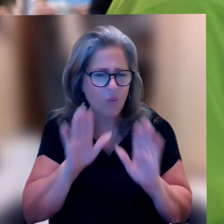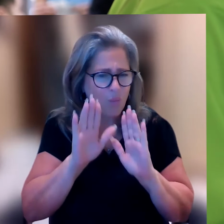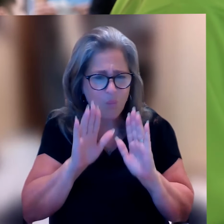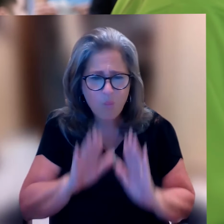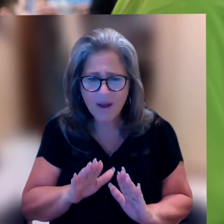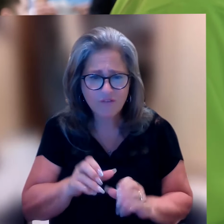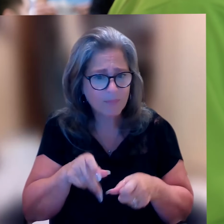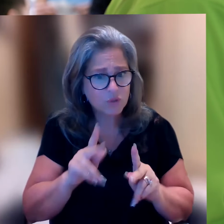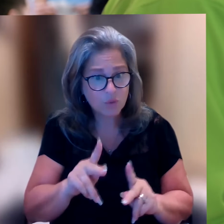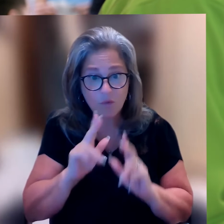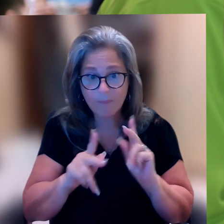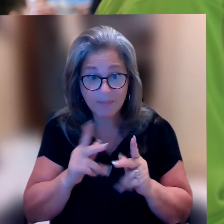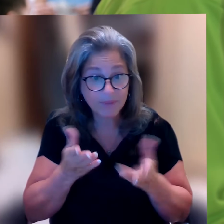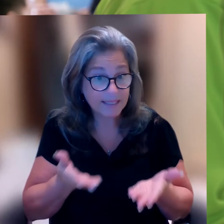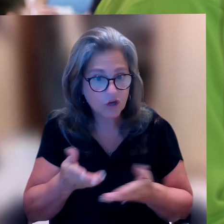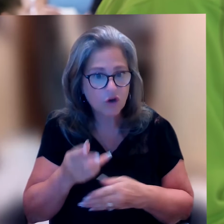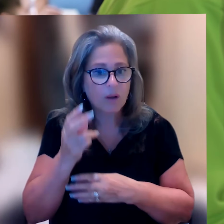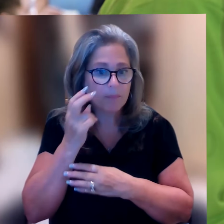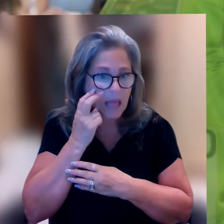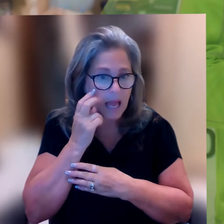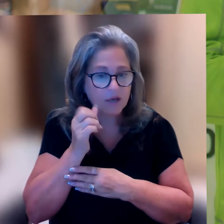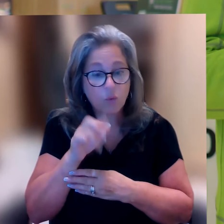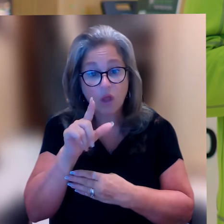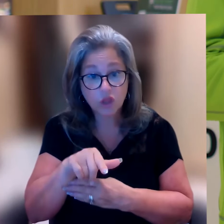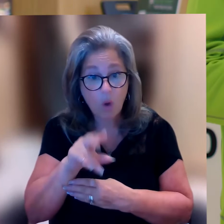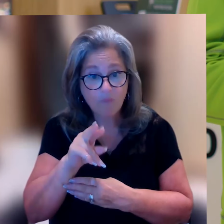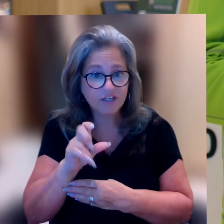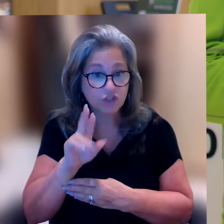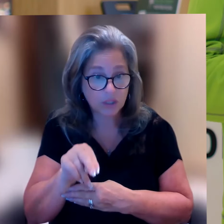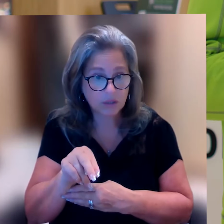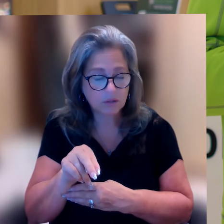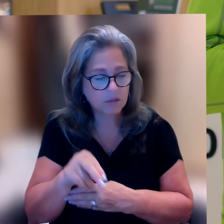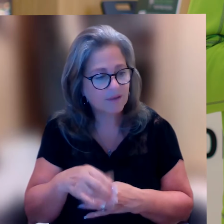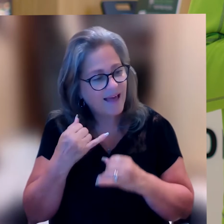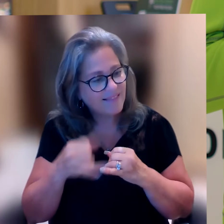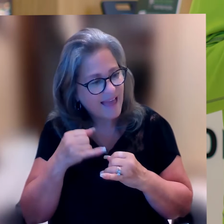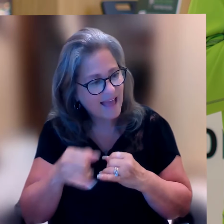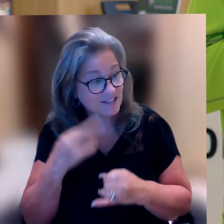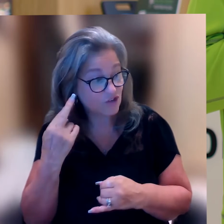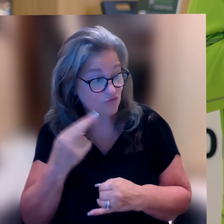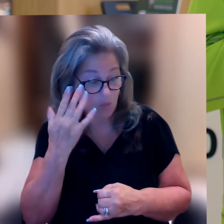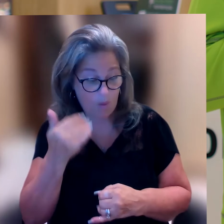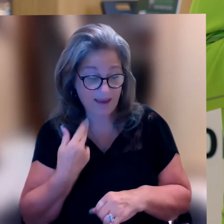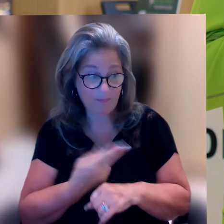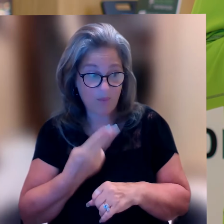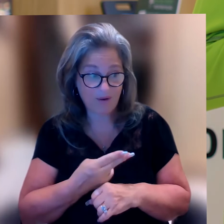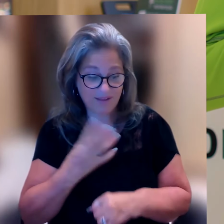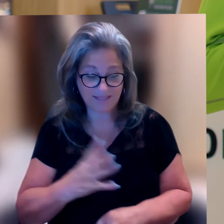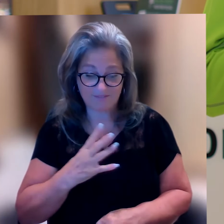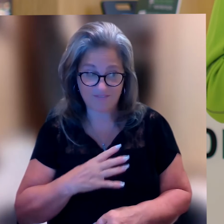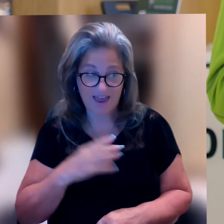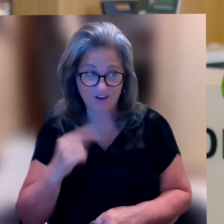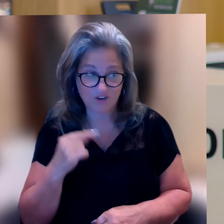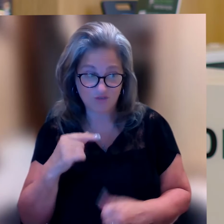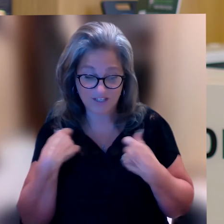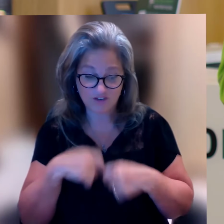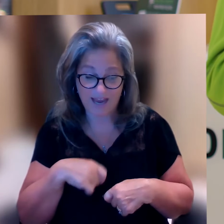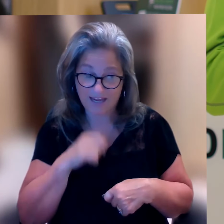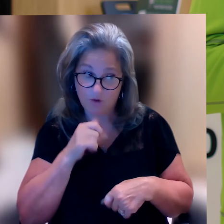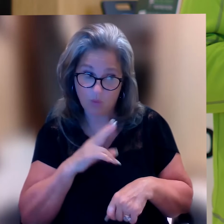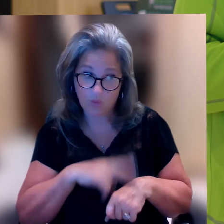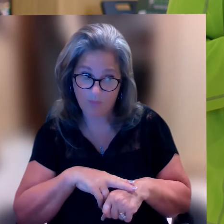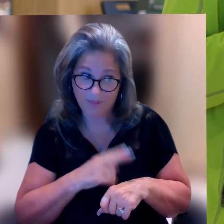amenity that's available for people who are blind or low vision. Lastly, there's a reason why I'm actually wearing this fine green jacket, which I don't